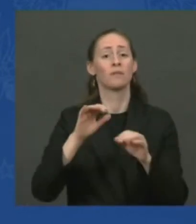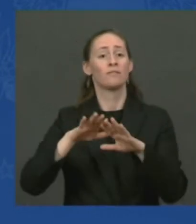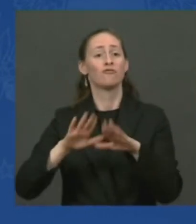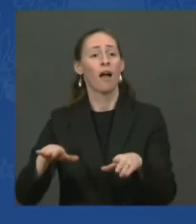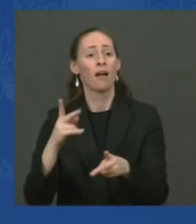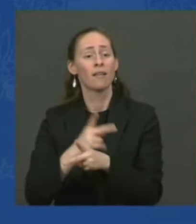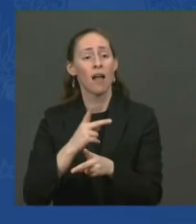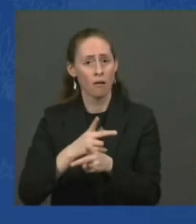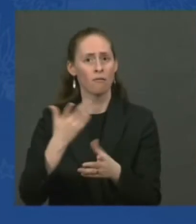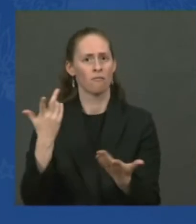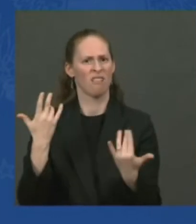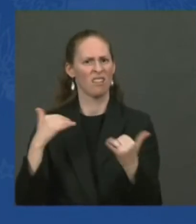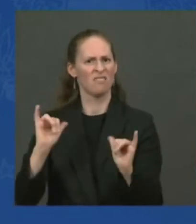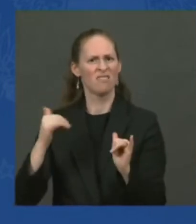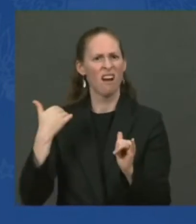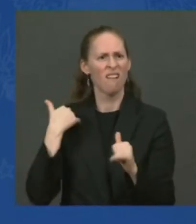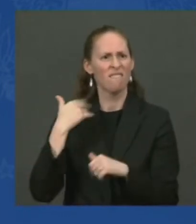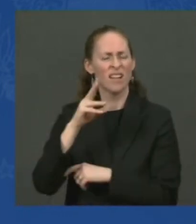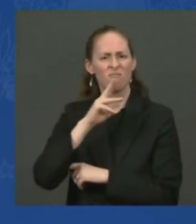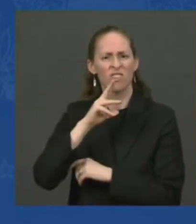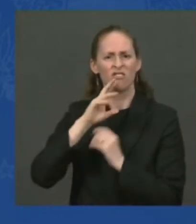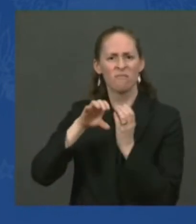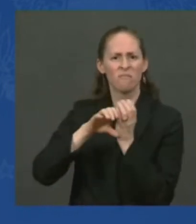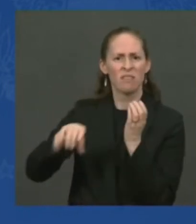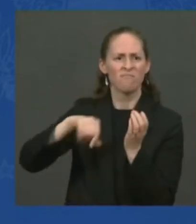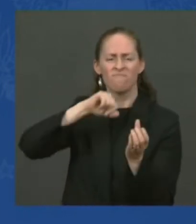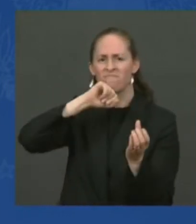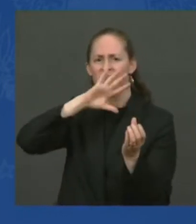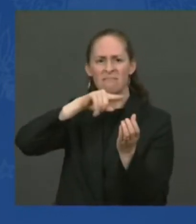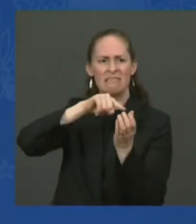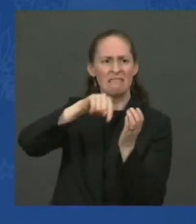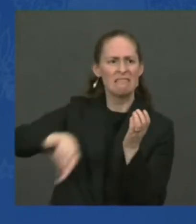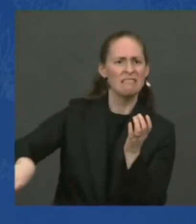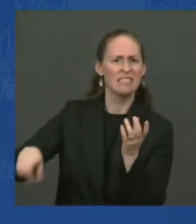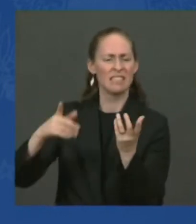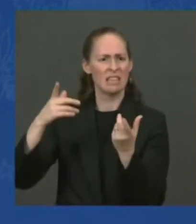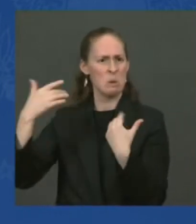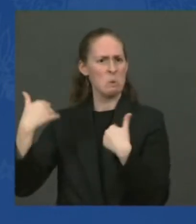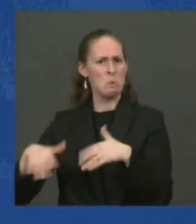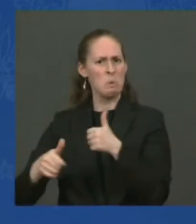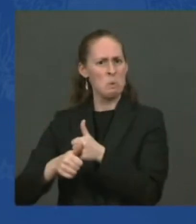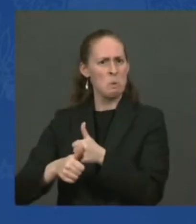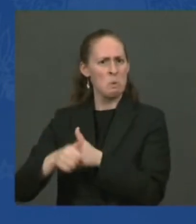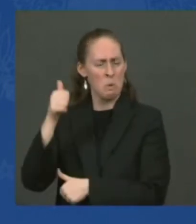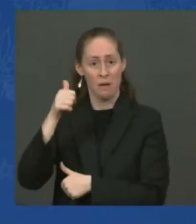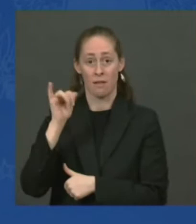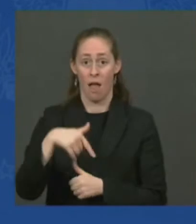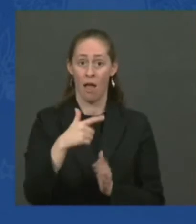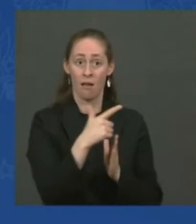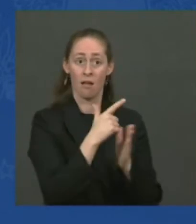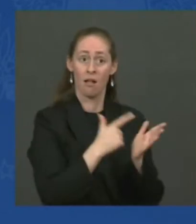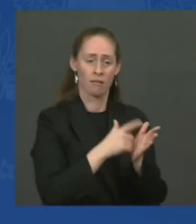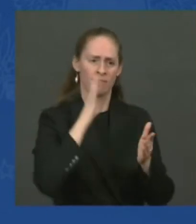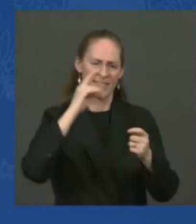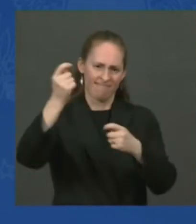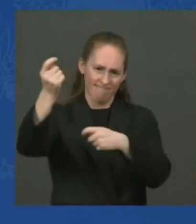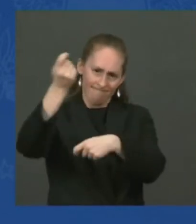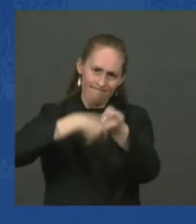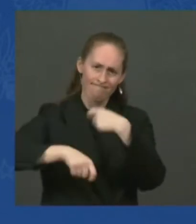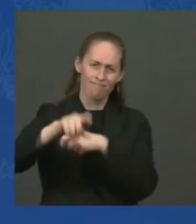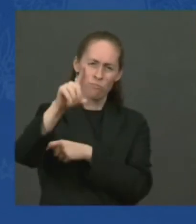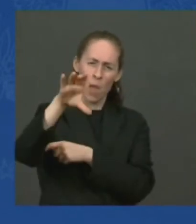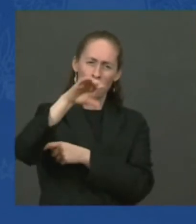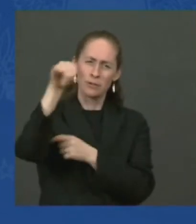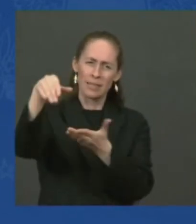you face a clear and present danger to your child's health and your health now. This law is going to start to replace 100% of the nation's